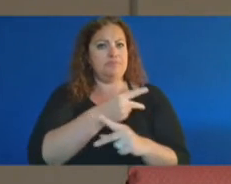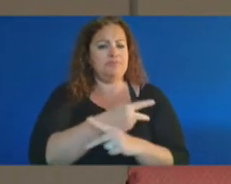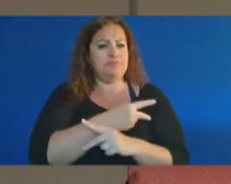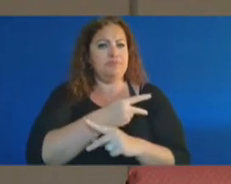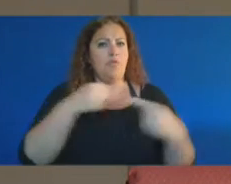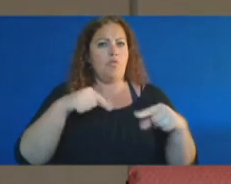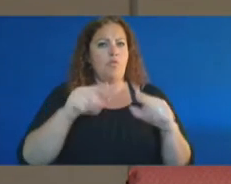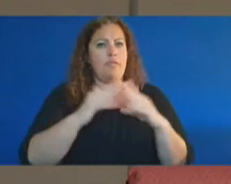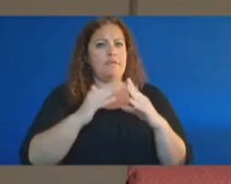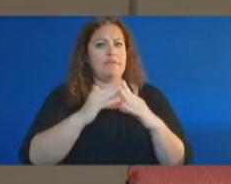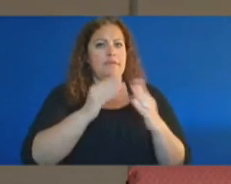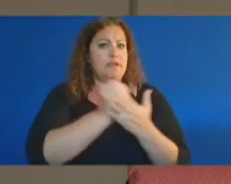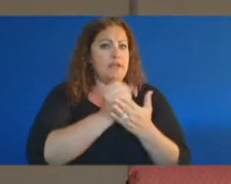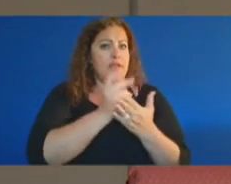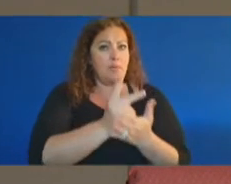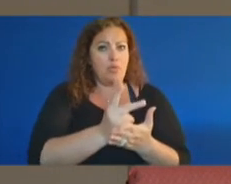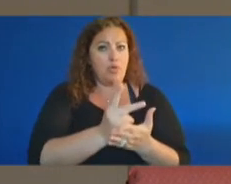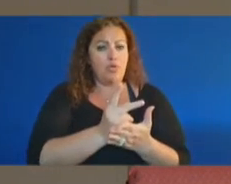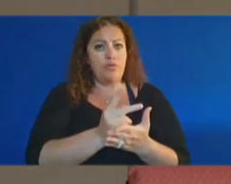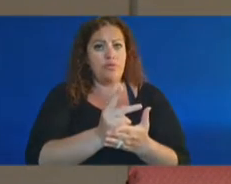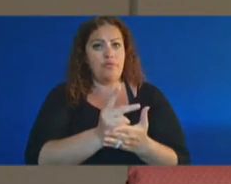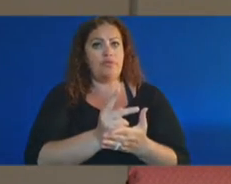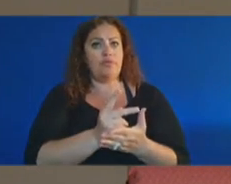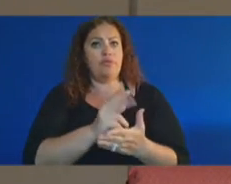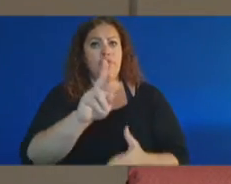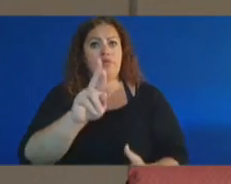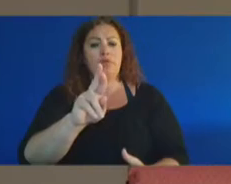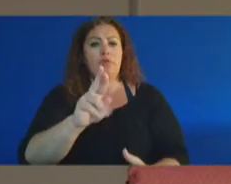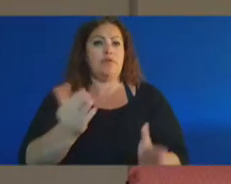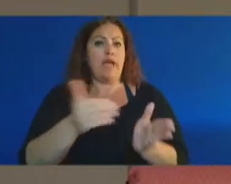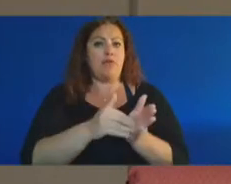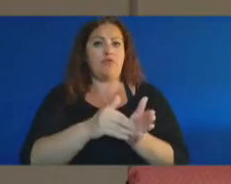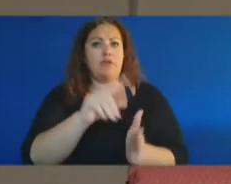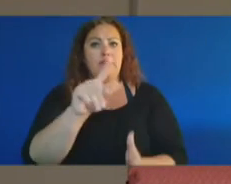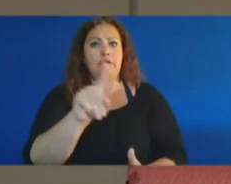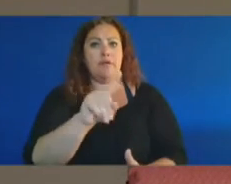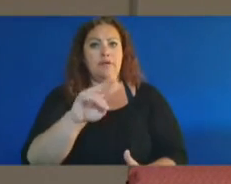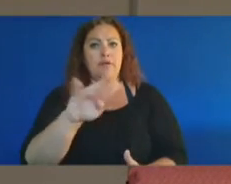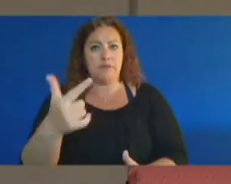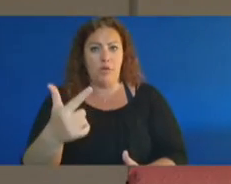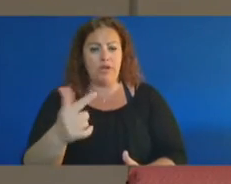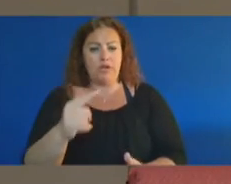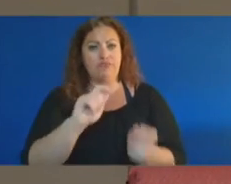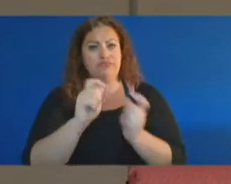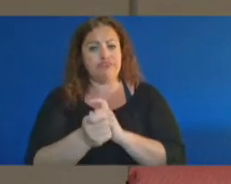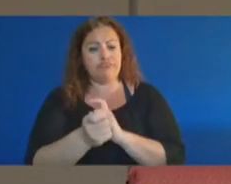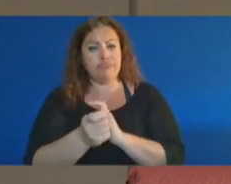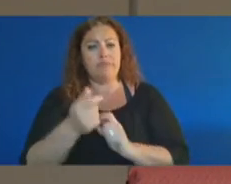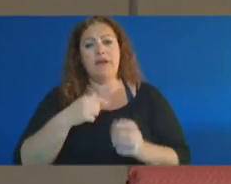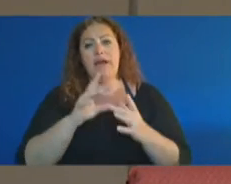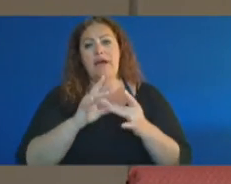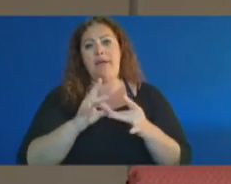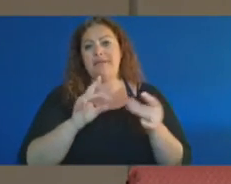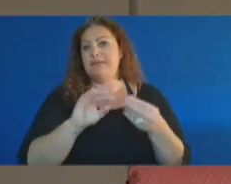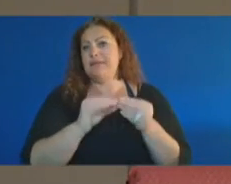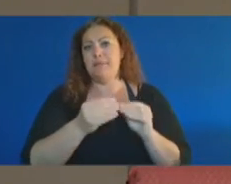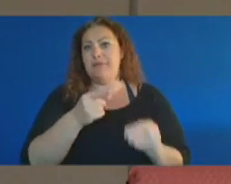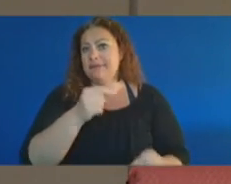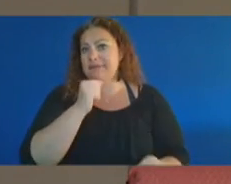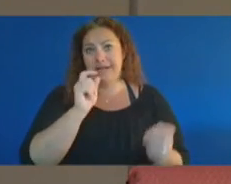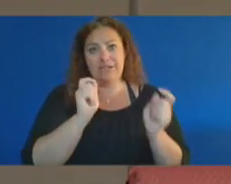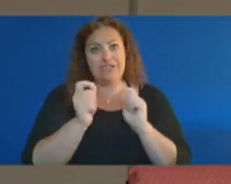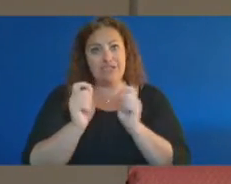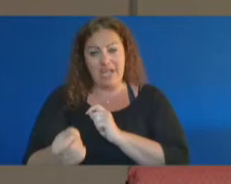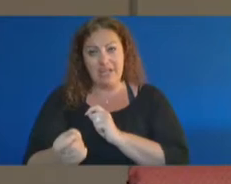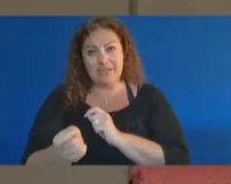is approving um the rezonings um and I and I've mentioned that the numbers aren't changing so